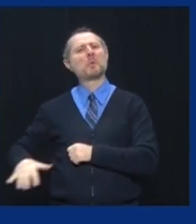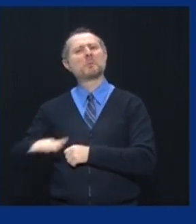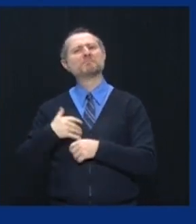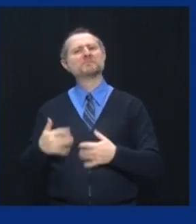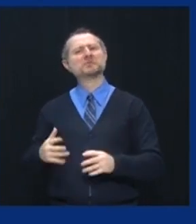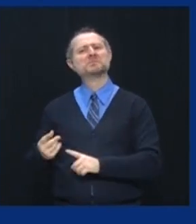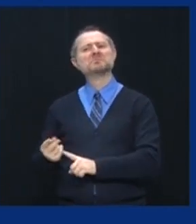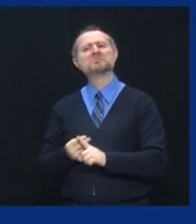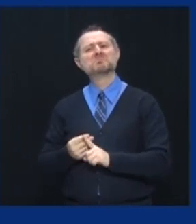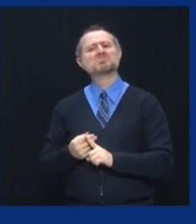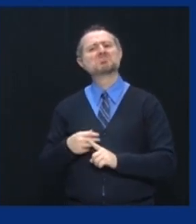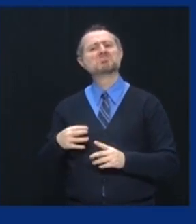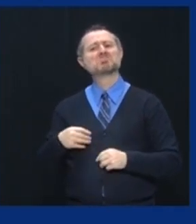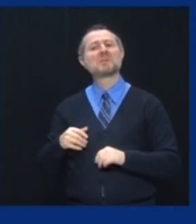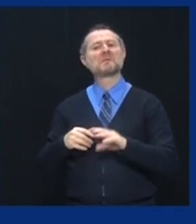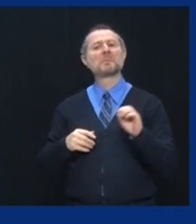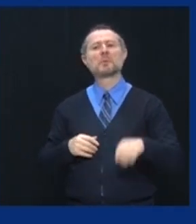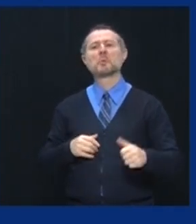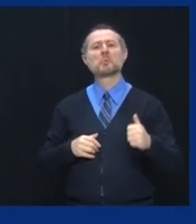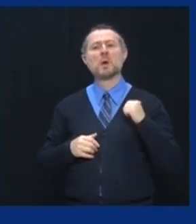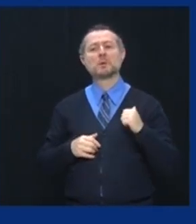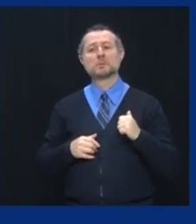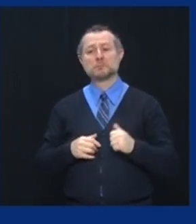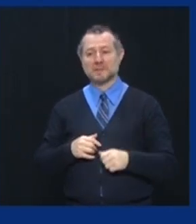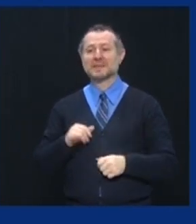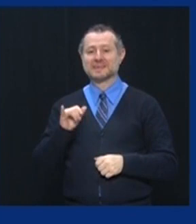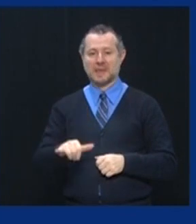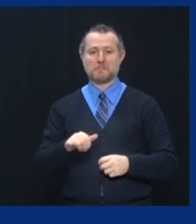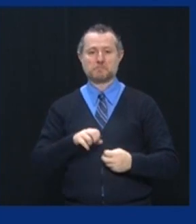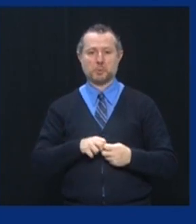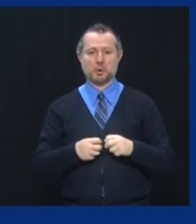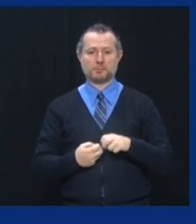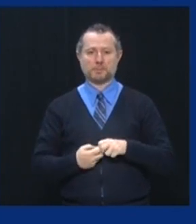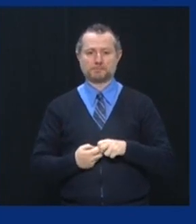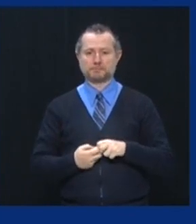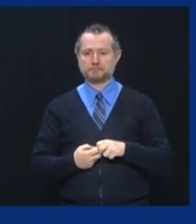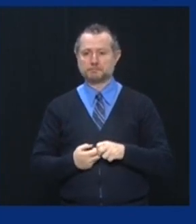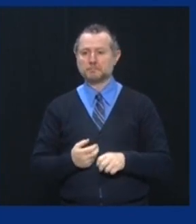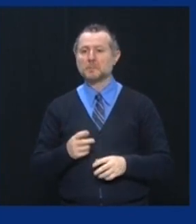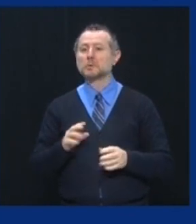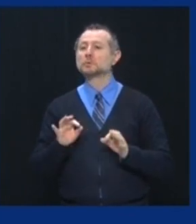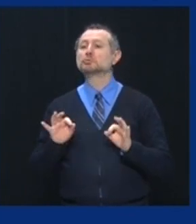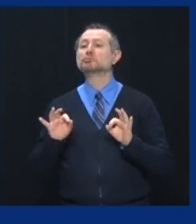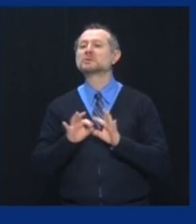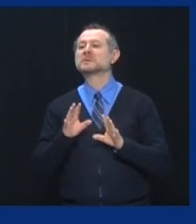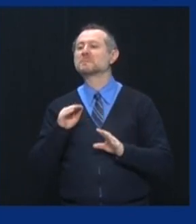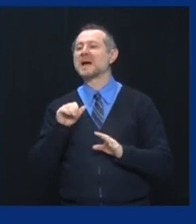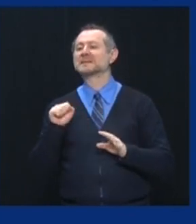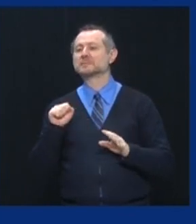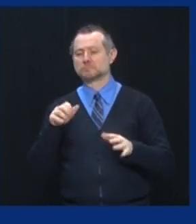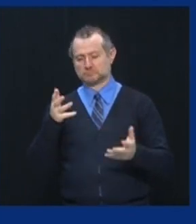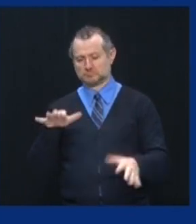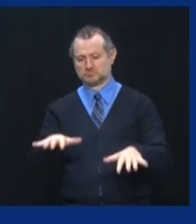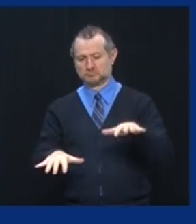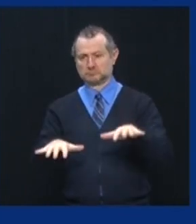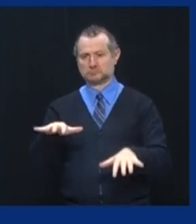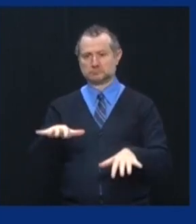problem. Critical mass on this vaccine is 70 to 90%.